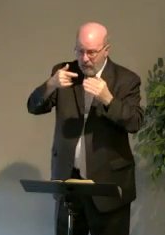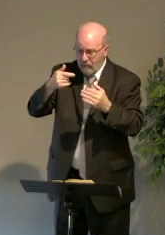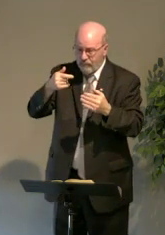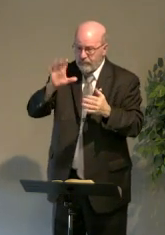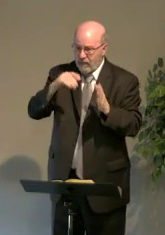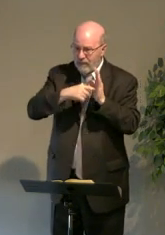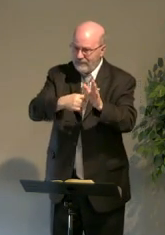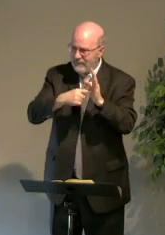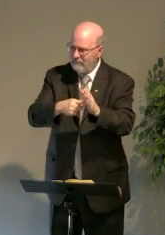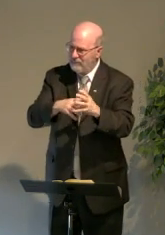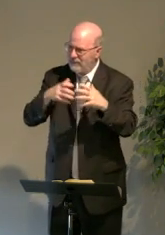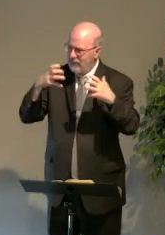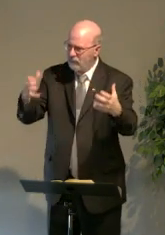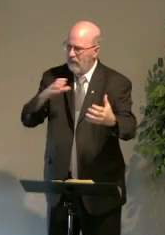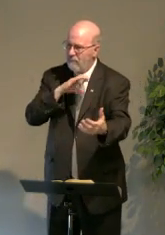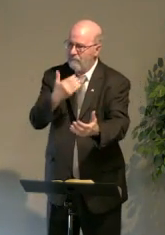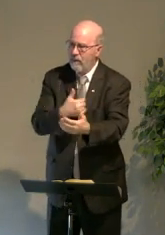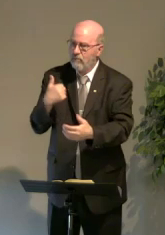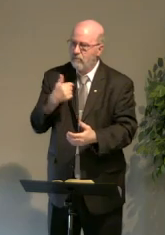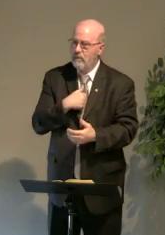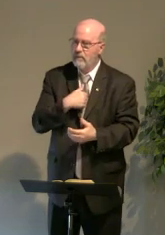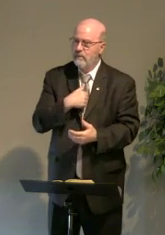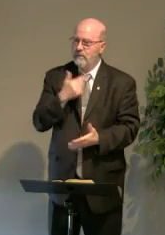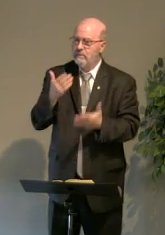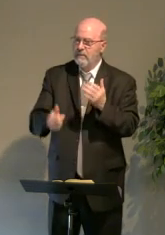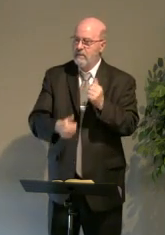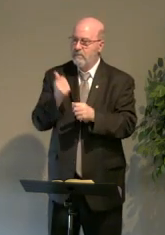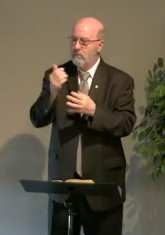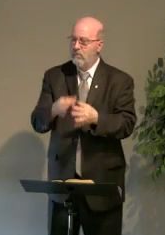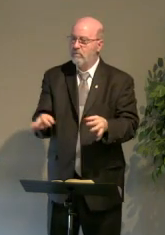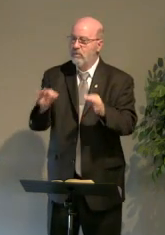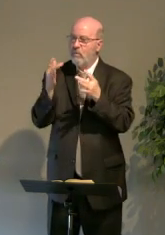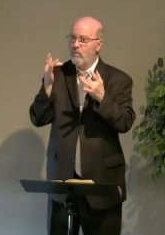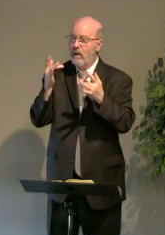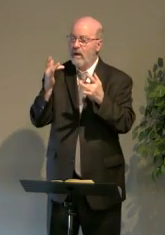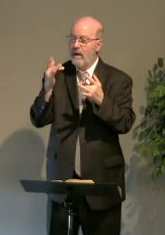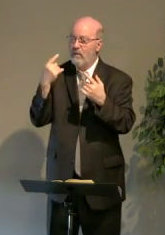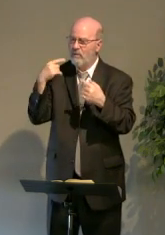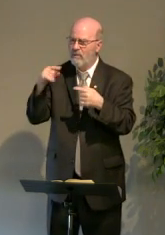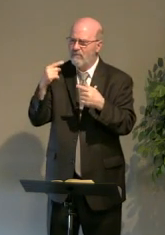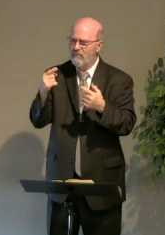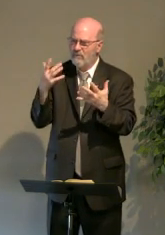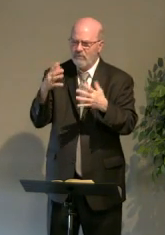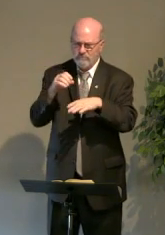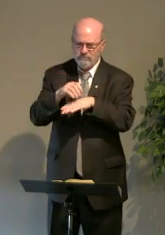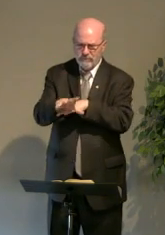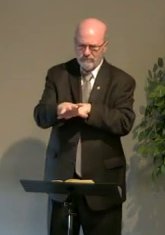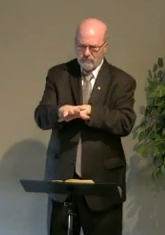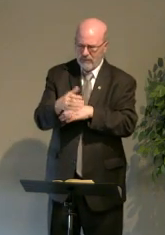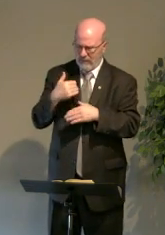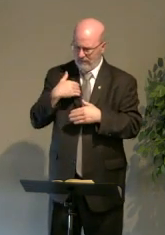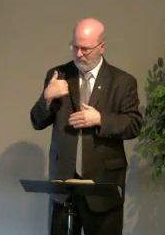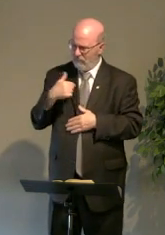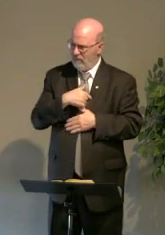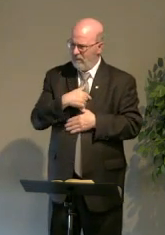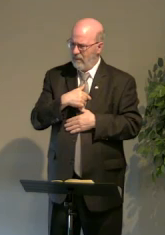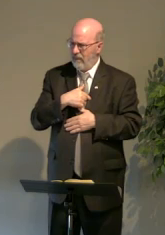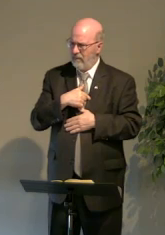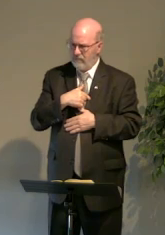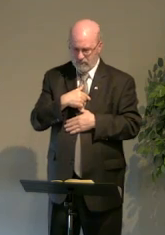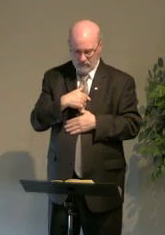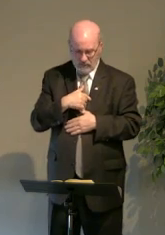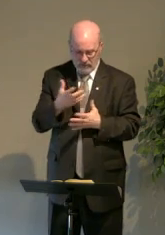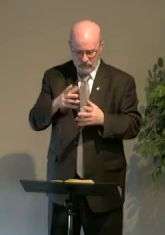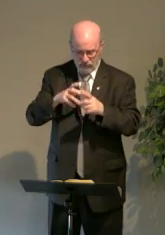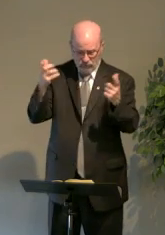demonstrated that great power to us, and perhaps most importantly, why he did it, or what impact he desired it to have on us practically,